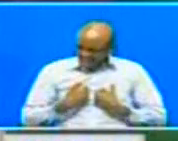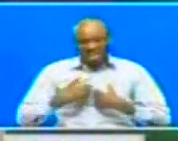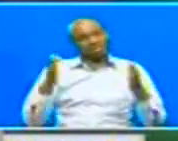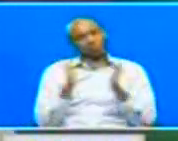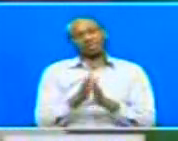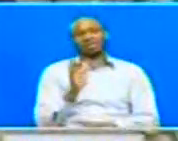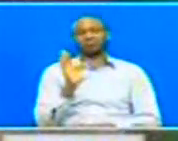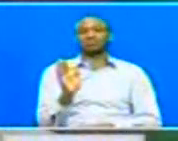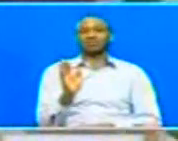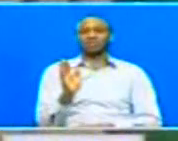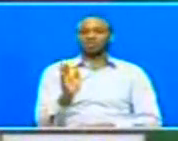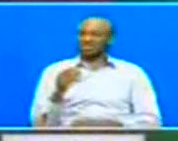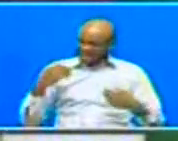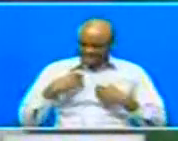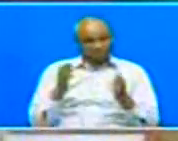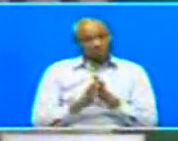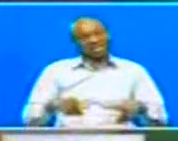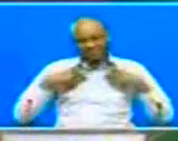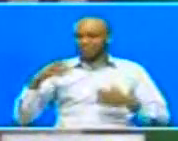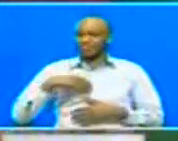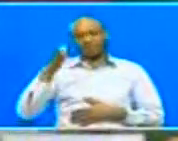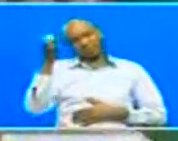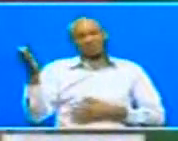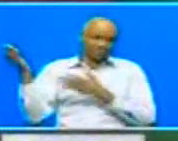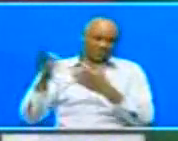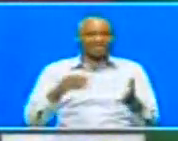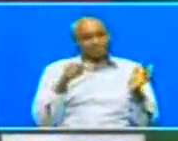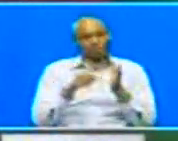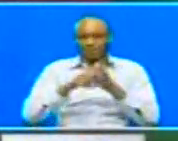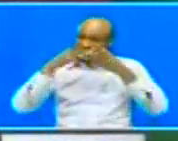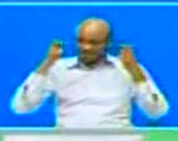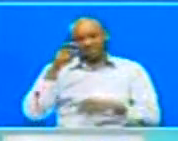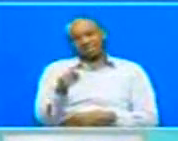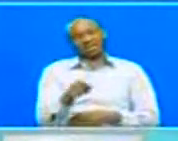wamechoka na kukaa na watu wa nje ambao wanatuletea ugaidi.